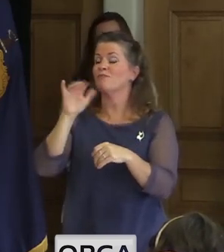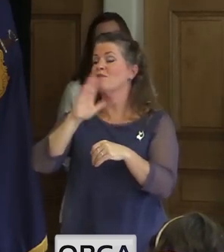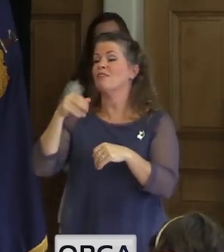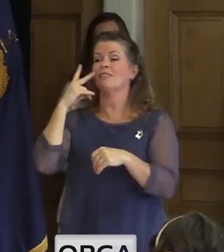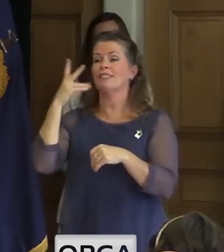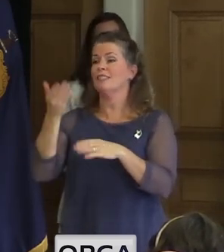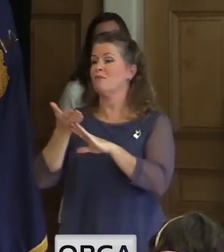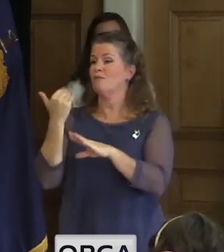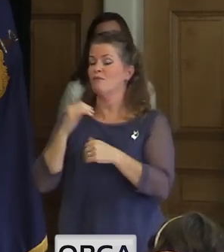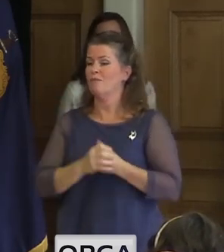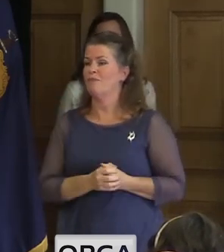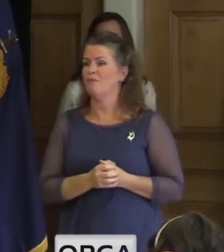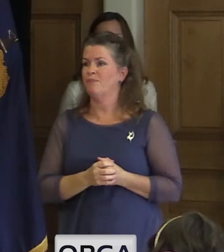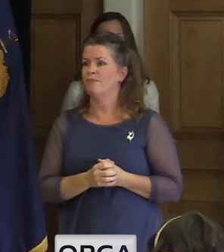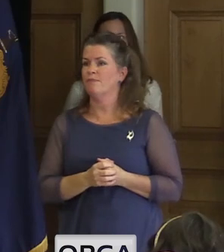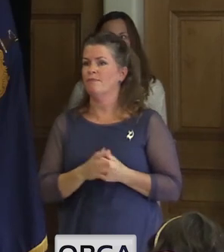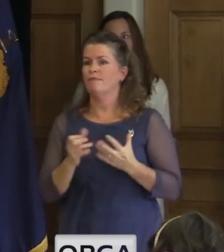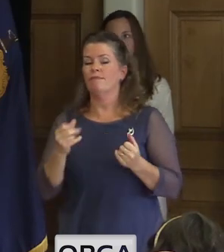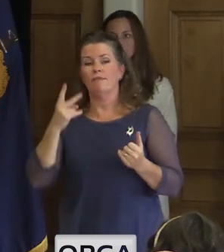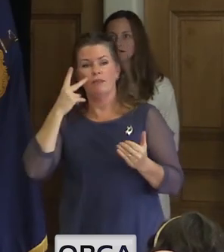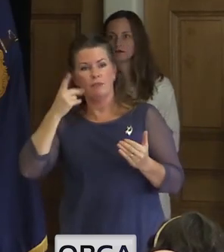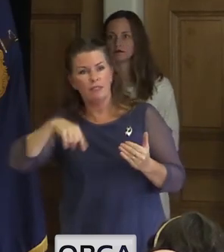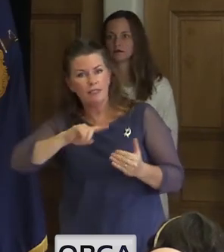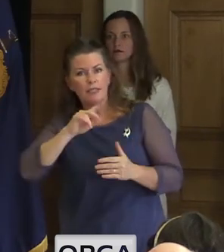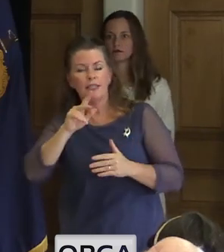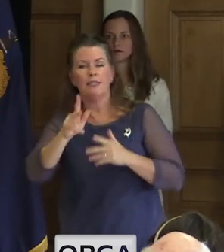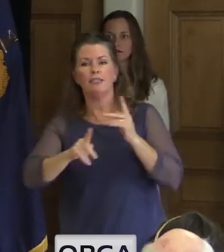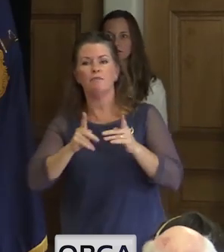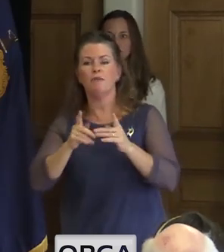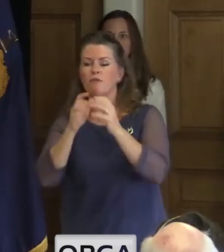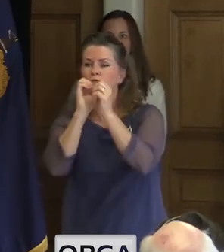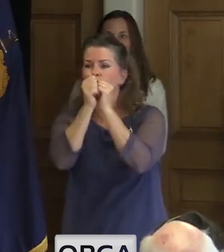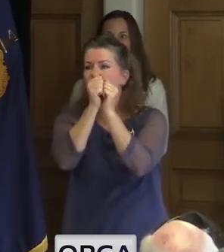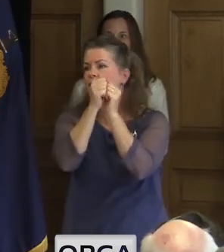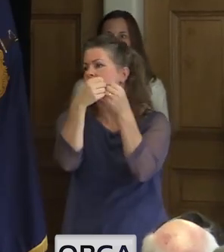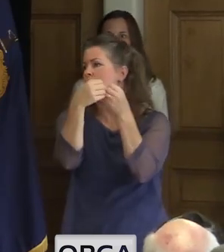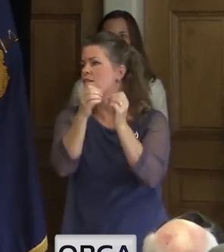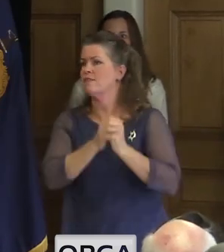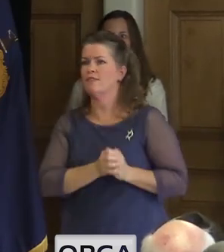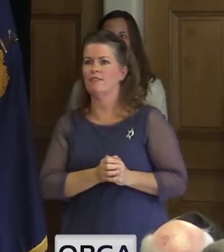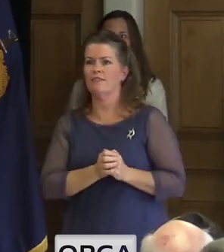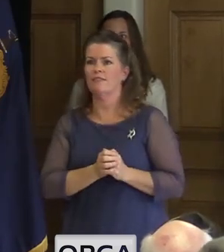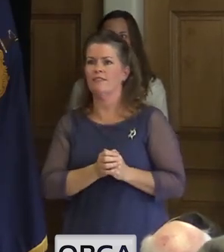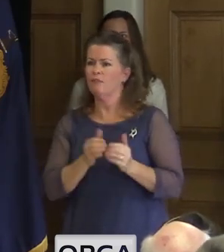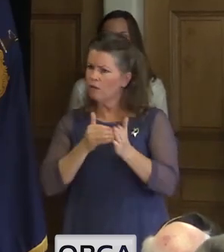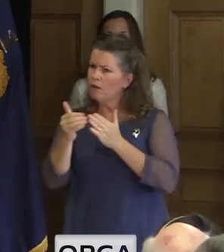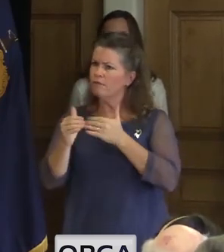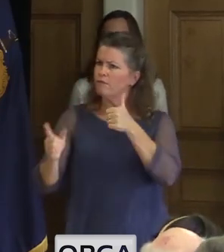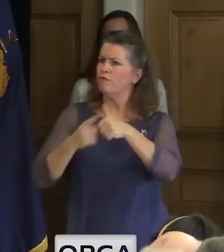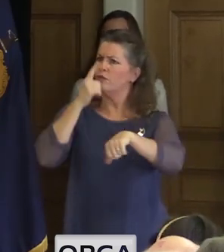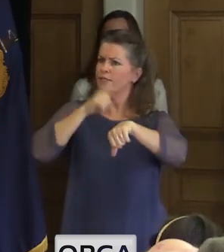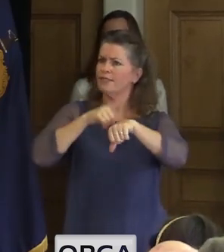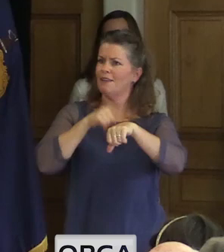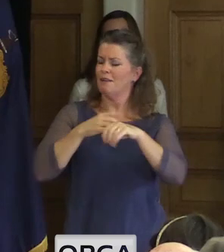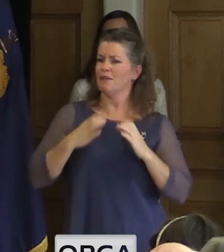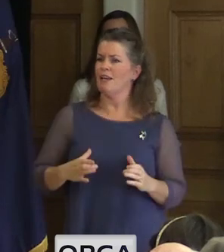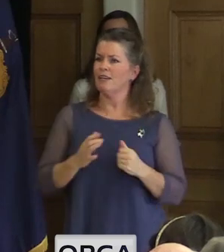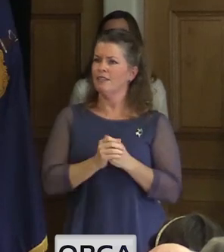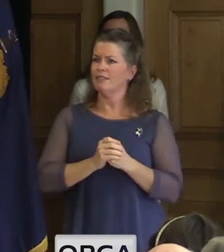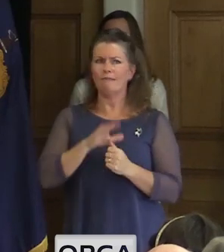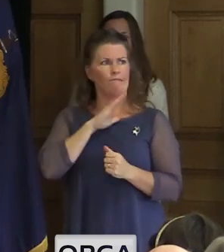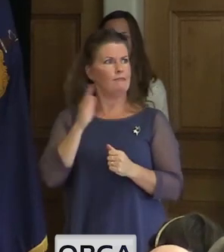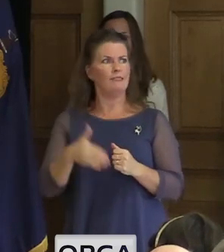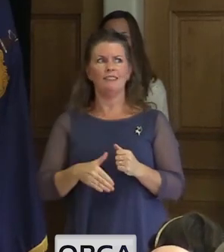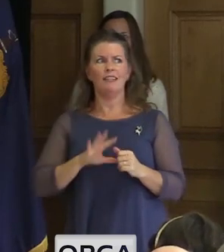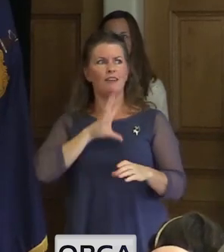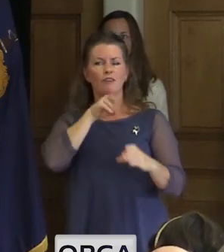we're seeing these people running for office, often as first-time candidates, never ran before. You know, they weren't